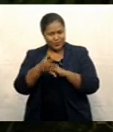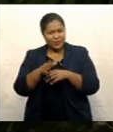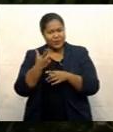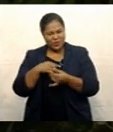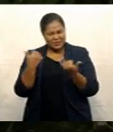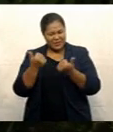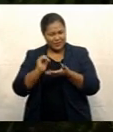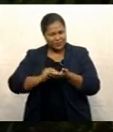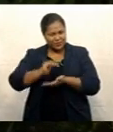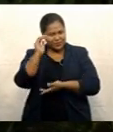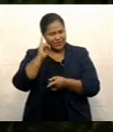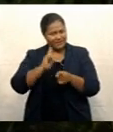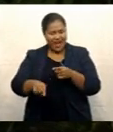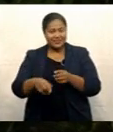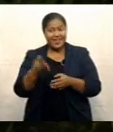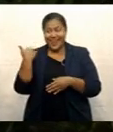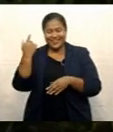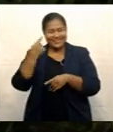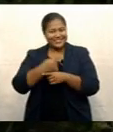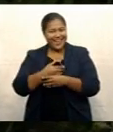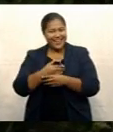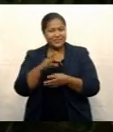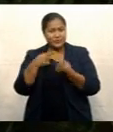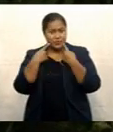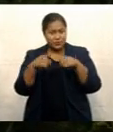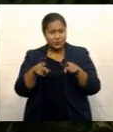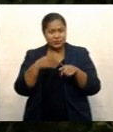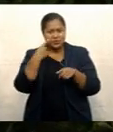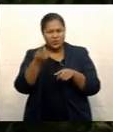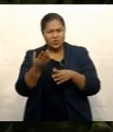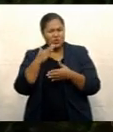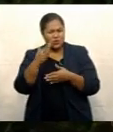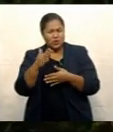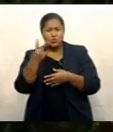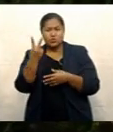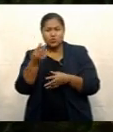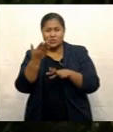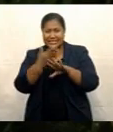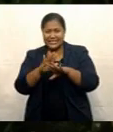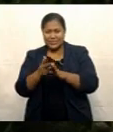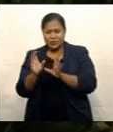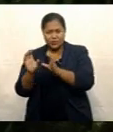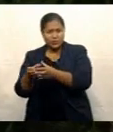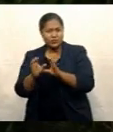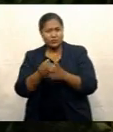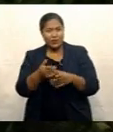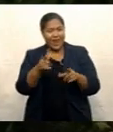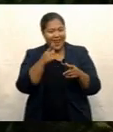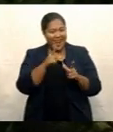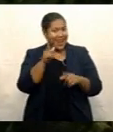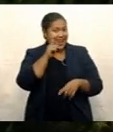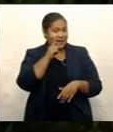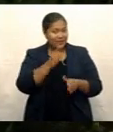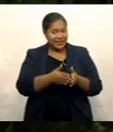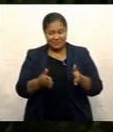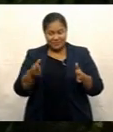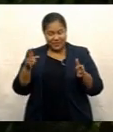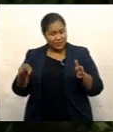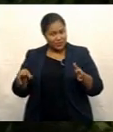totals. Last night's statement saw the emergence of 2 new clusters within the Lami-Nosori containment